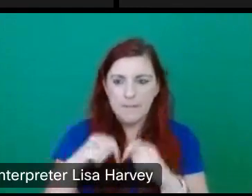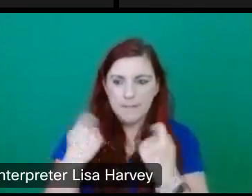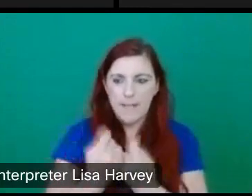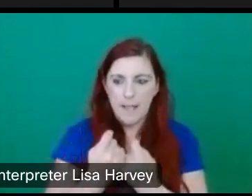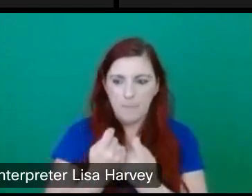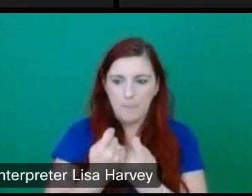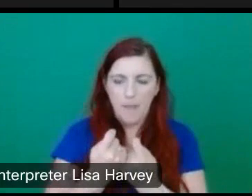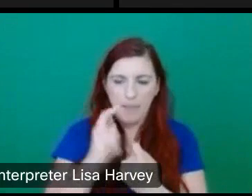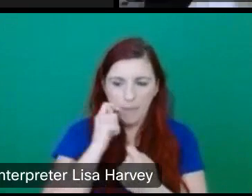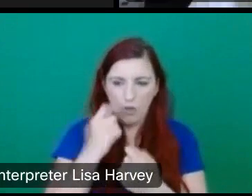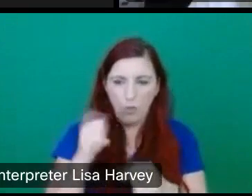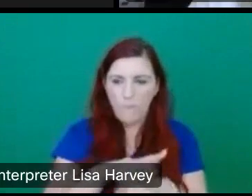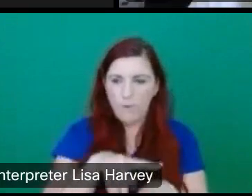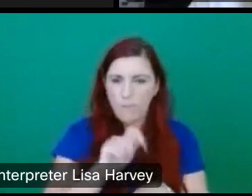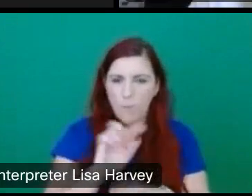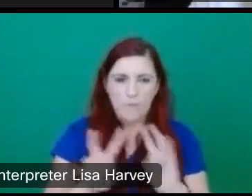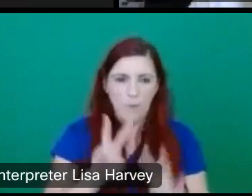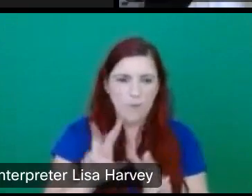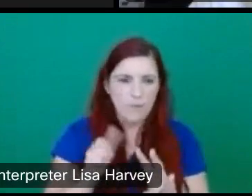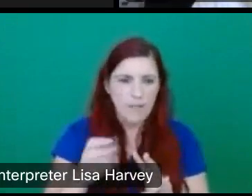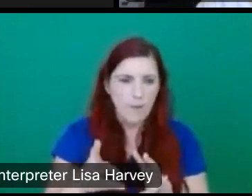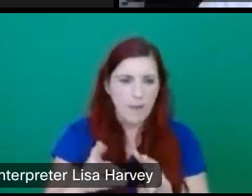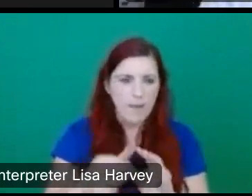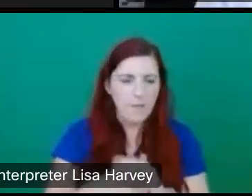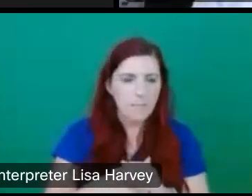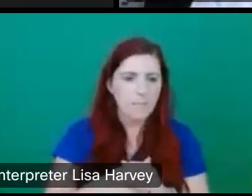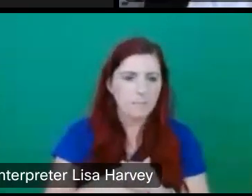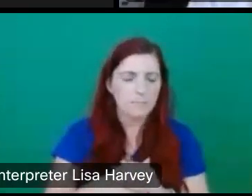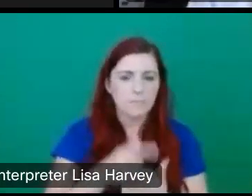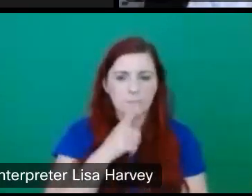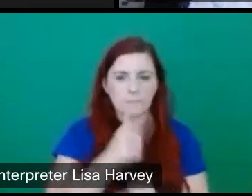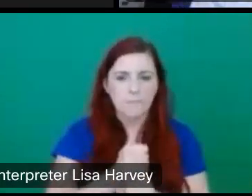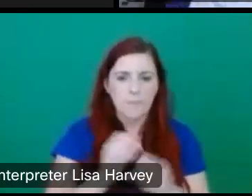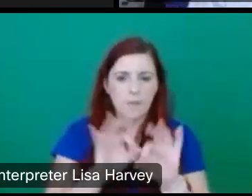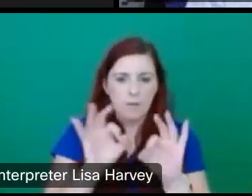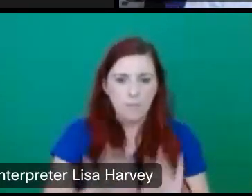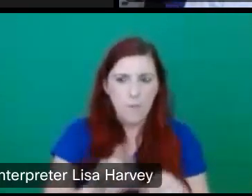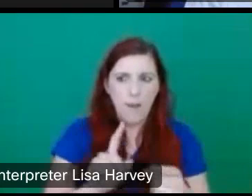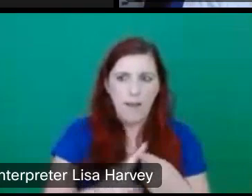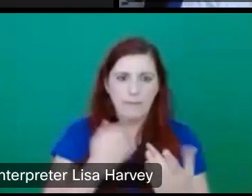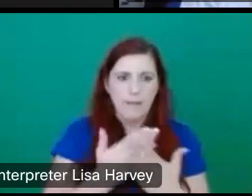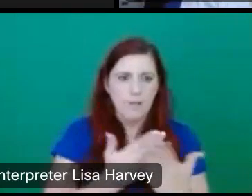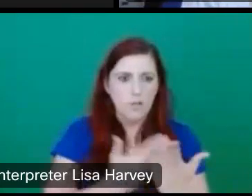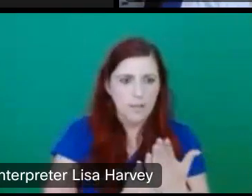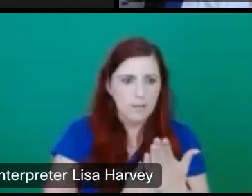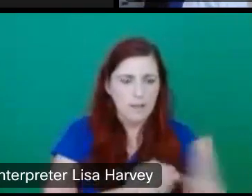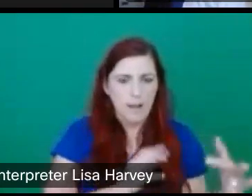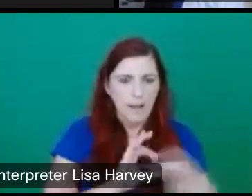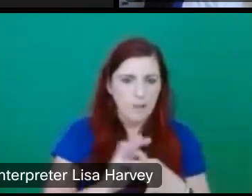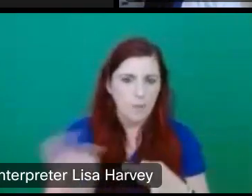it. Most of the questions relate to, you know, does the framework and does the legislation relate to all services?